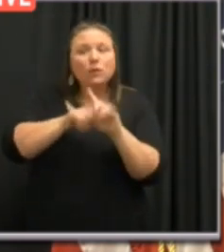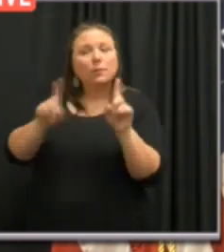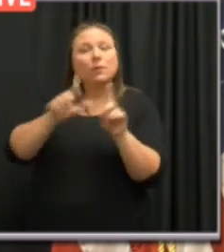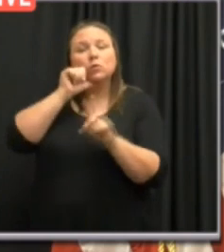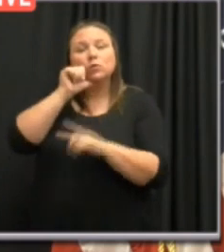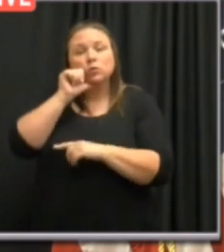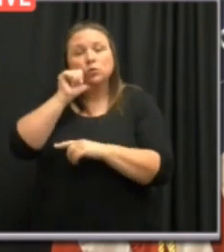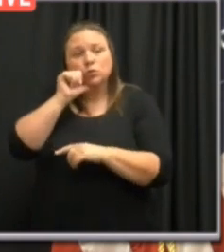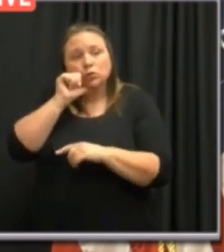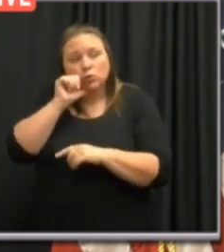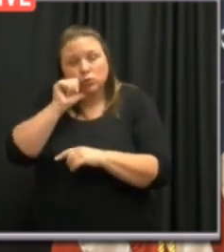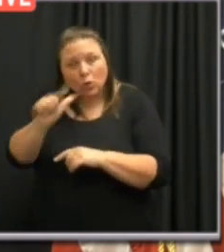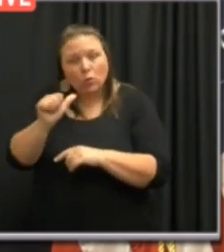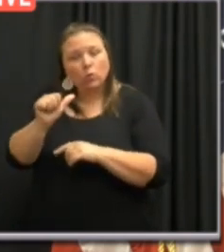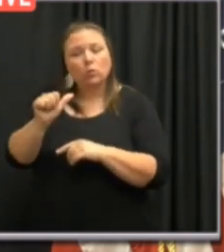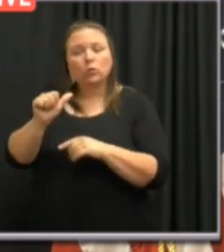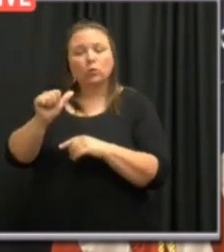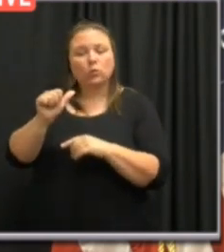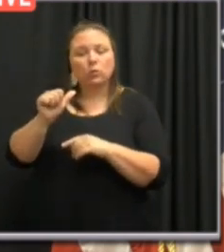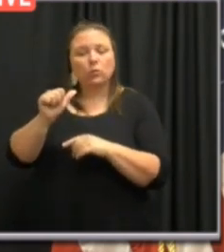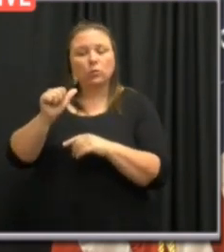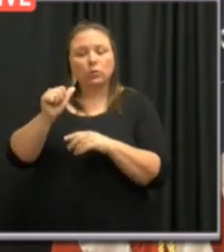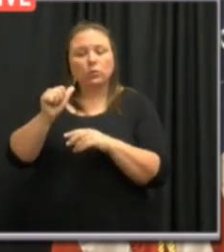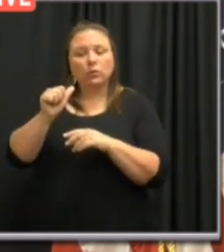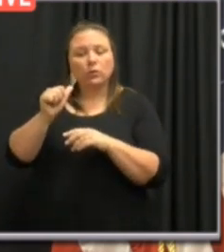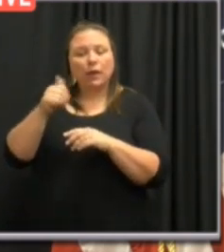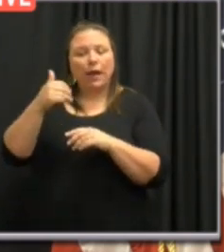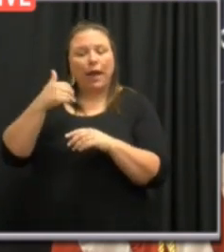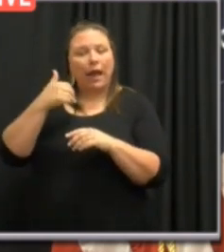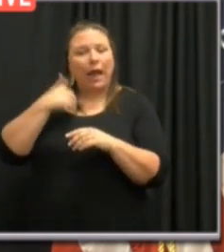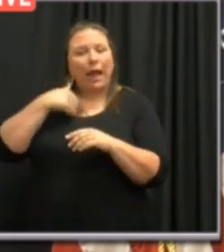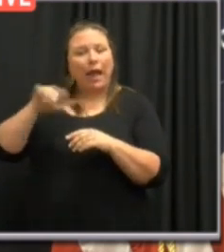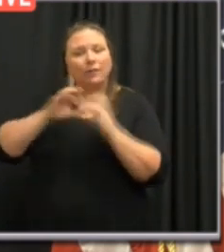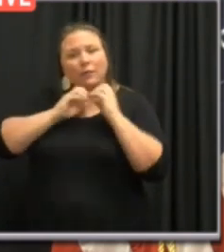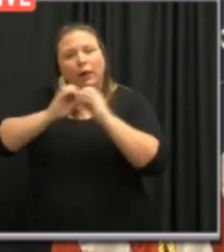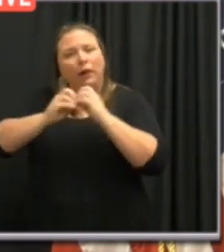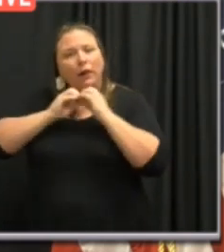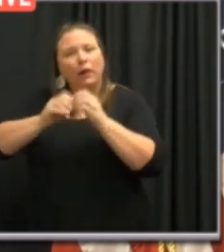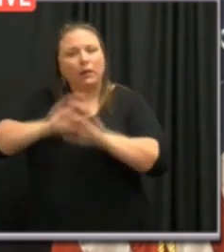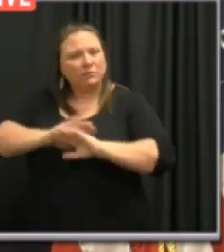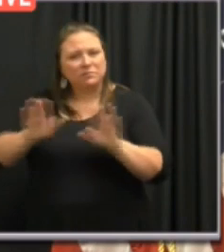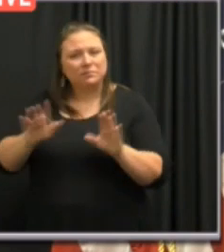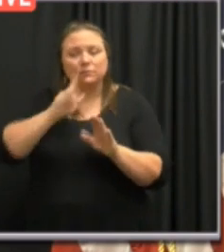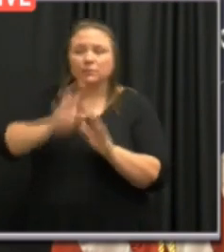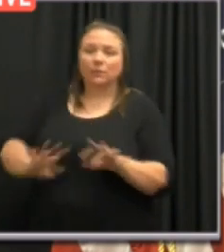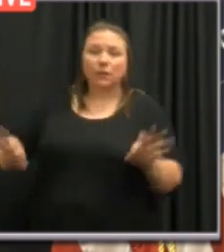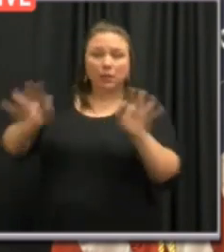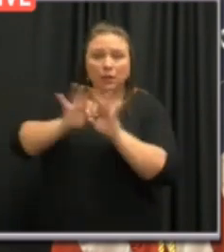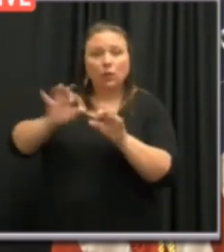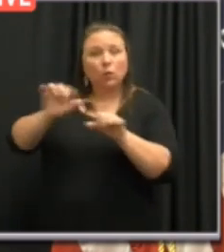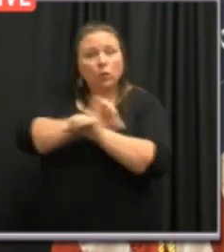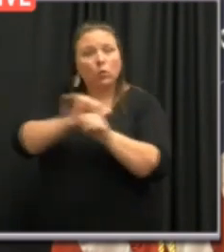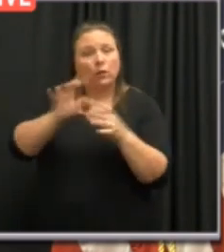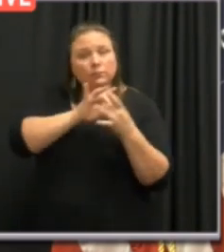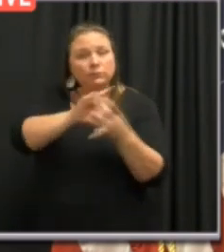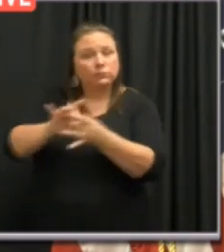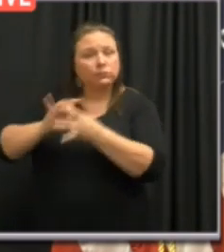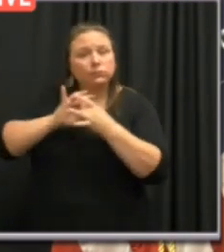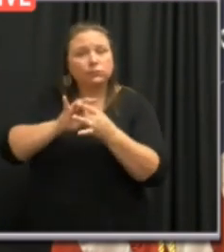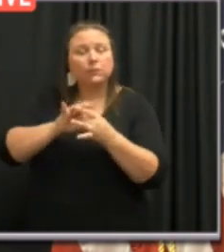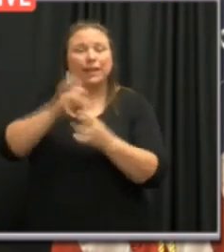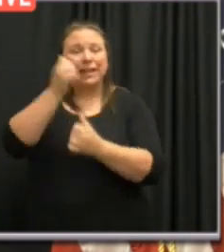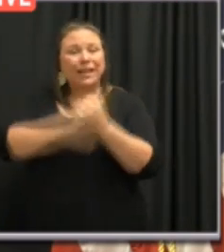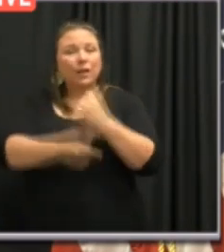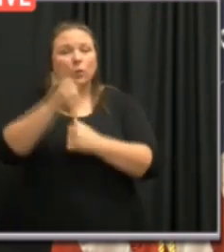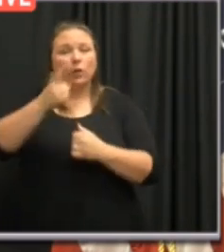not have an increase of any tension. It is very important that we work together. Anyone under the